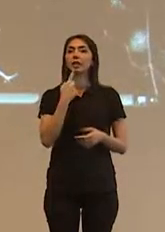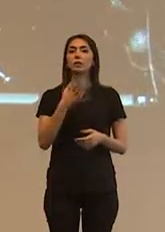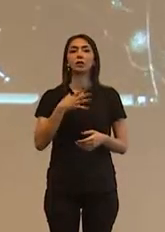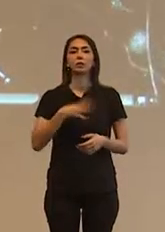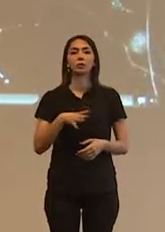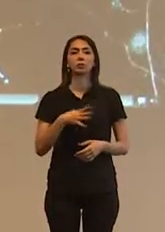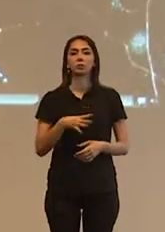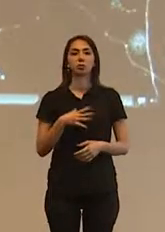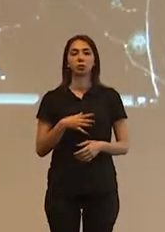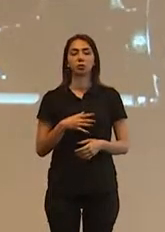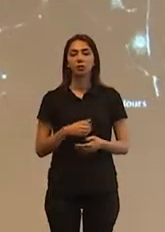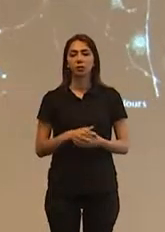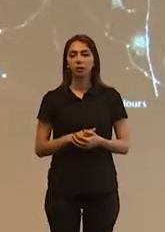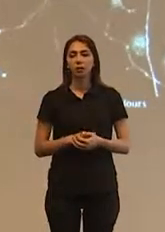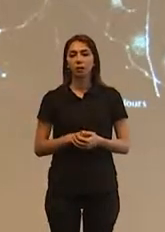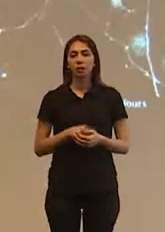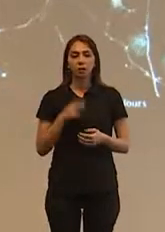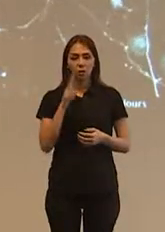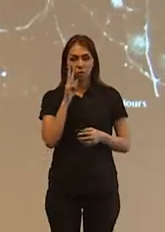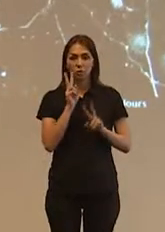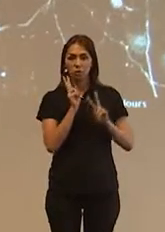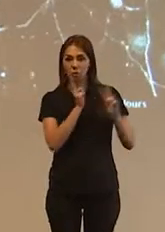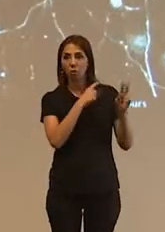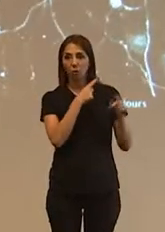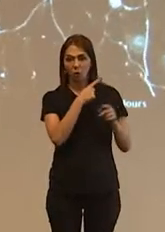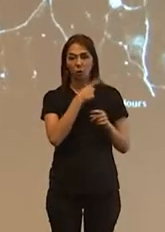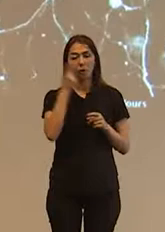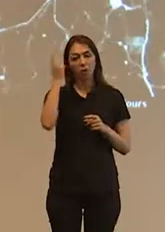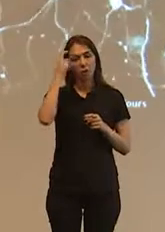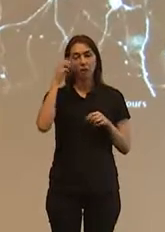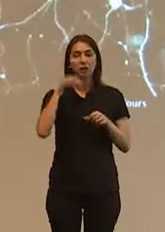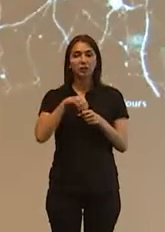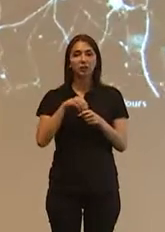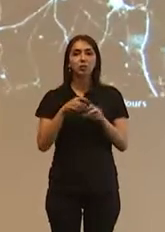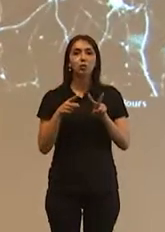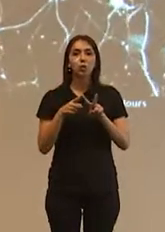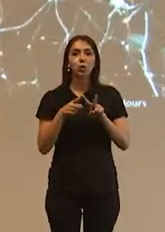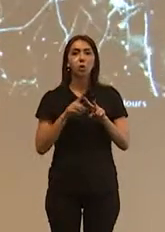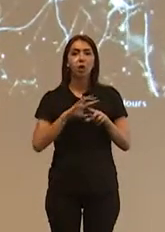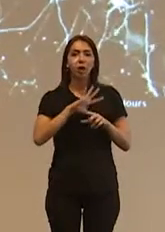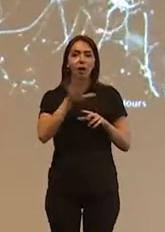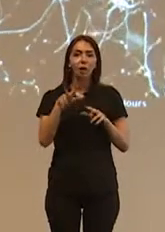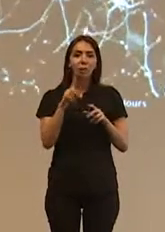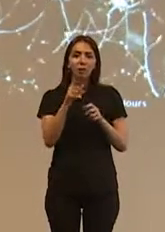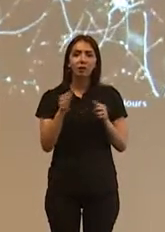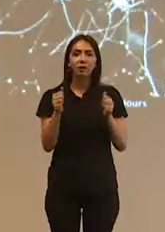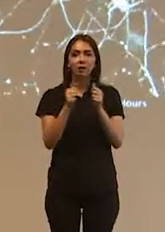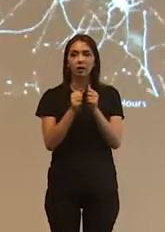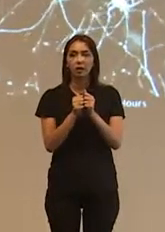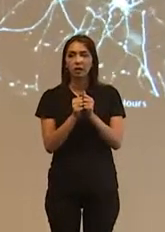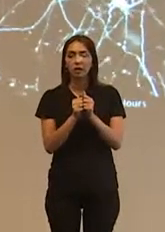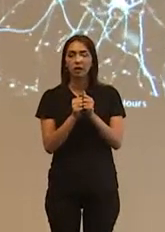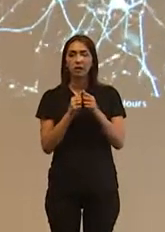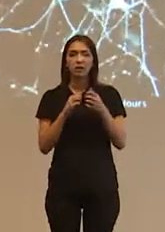how we create life here you see the neurons in the cells